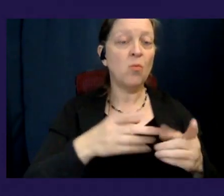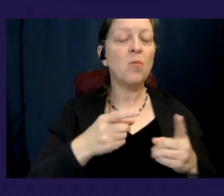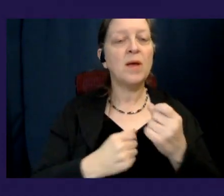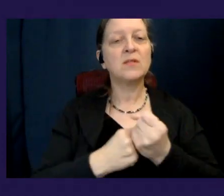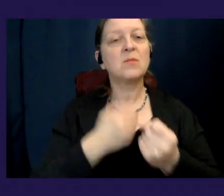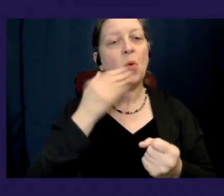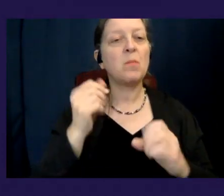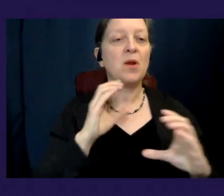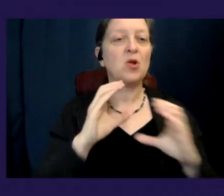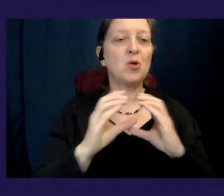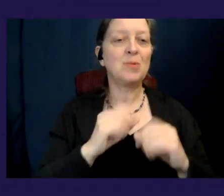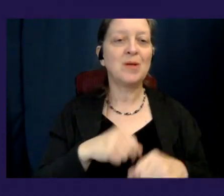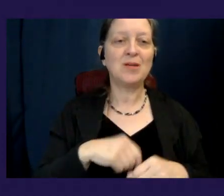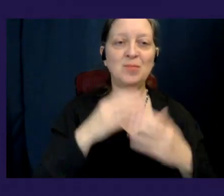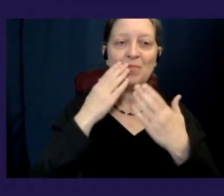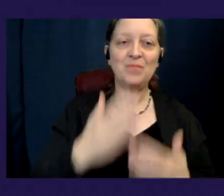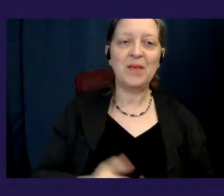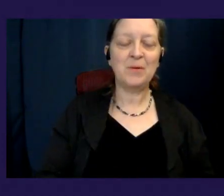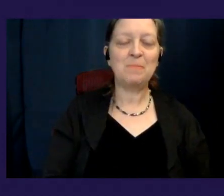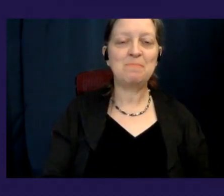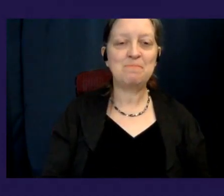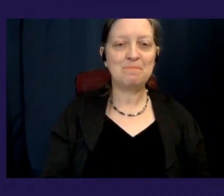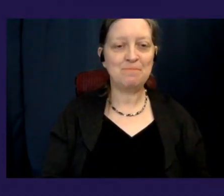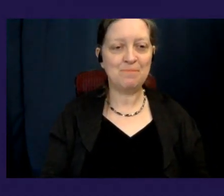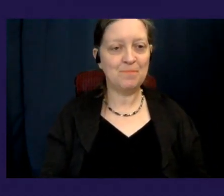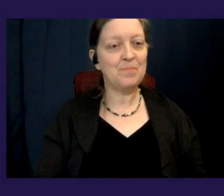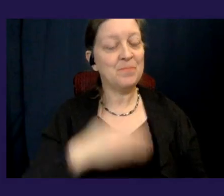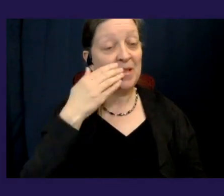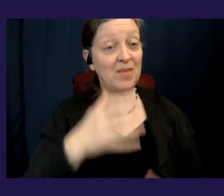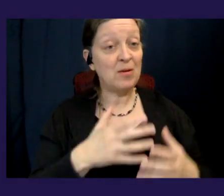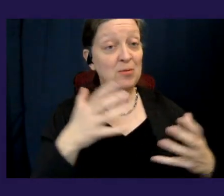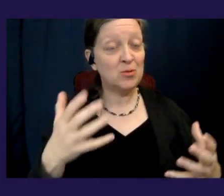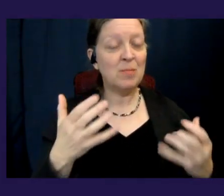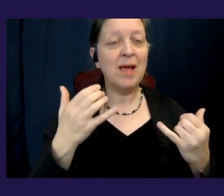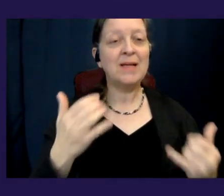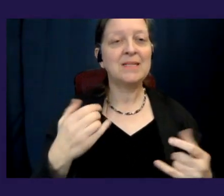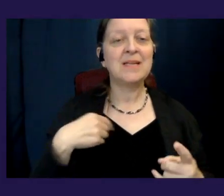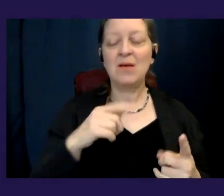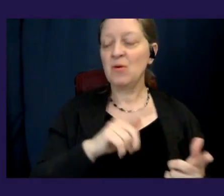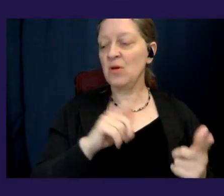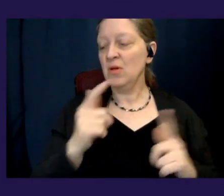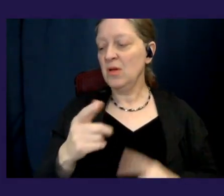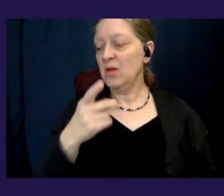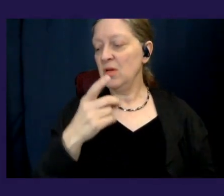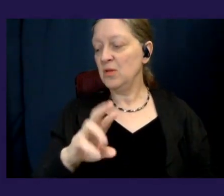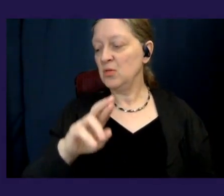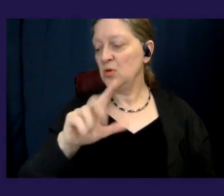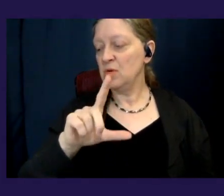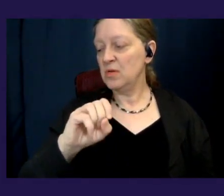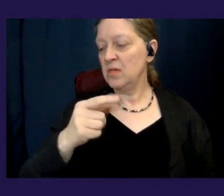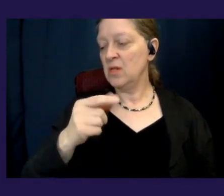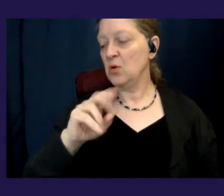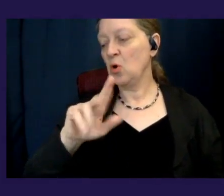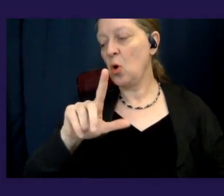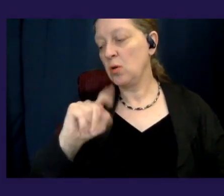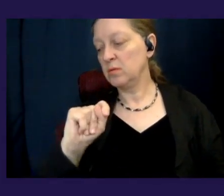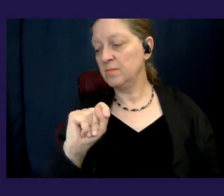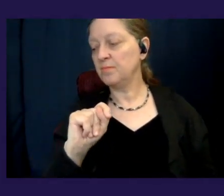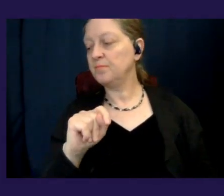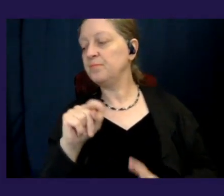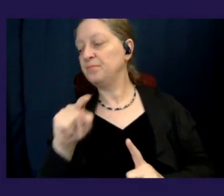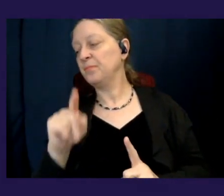Thank you. Thank you so much. We will now turn it to Dr. Legault, who will talk about